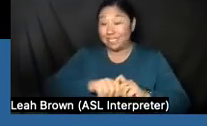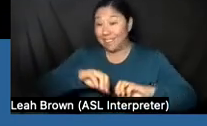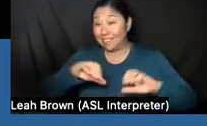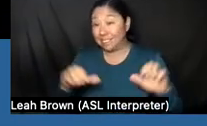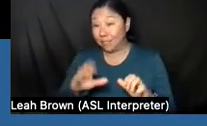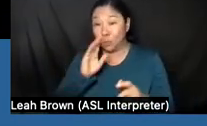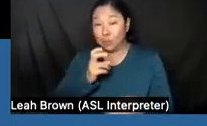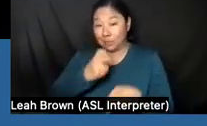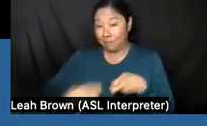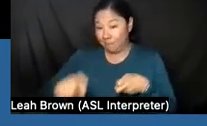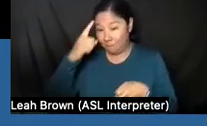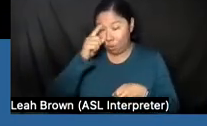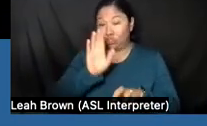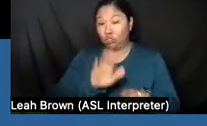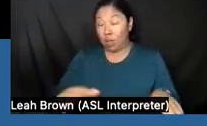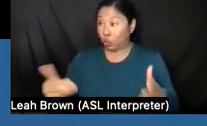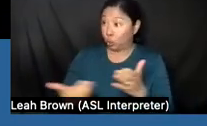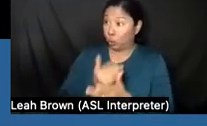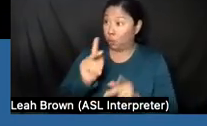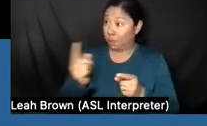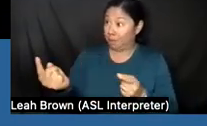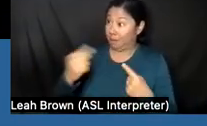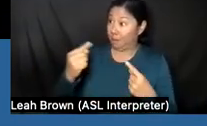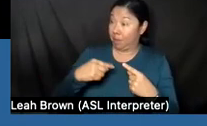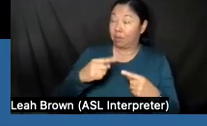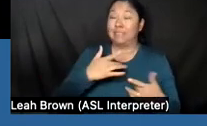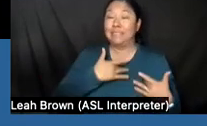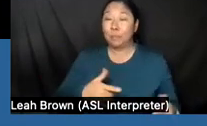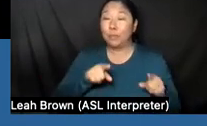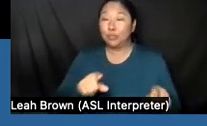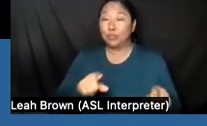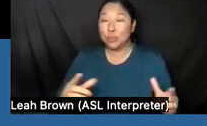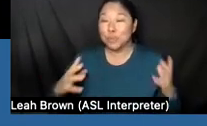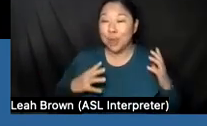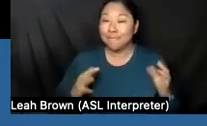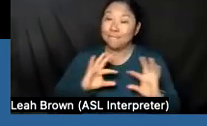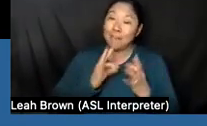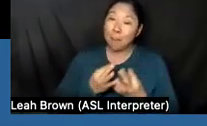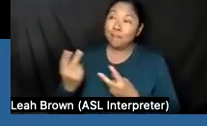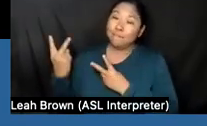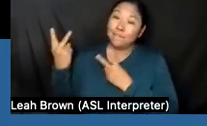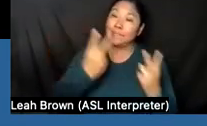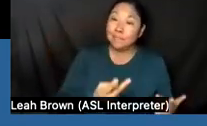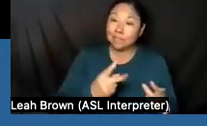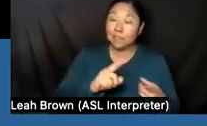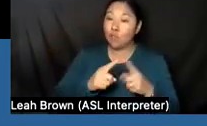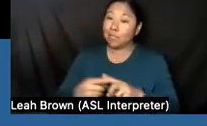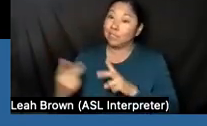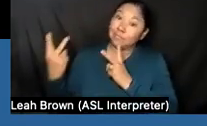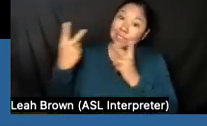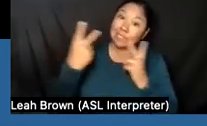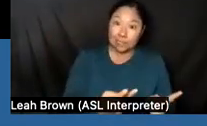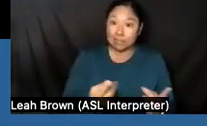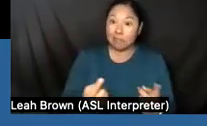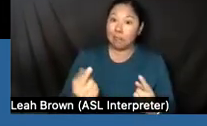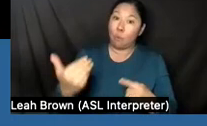child? Are there new people coming around? Typically during breaks, maybe you'll have family coming around, more friends coming around, new